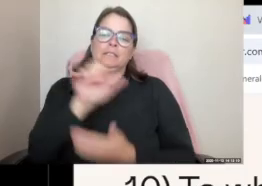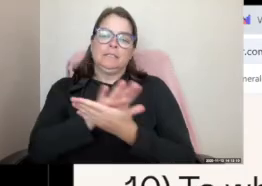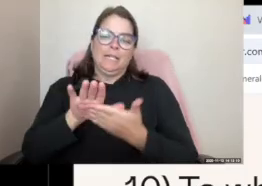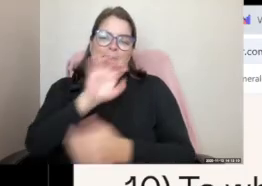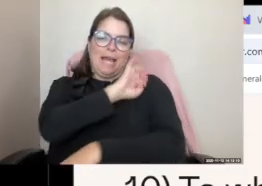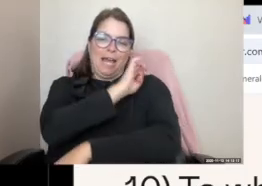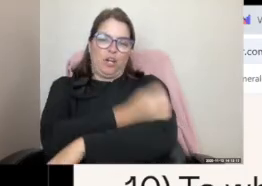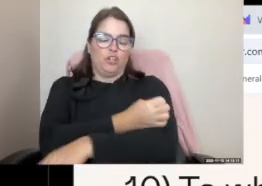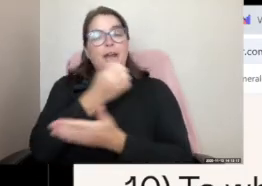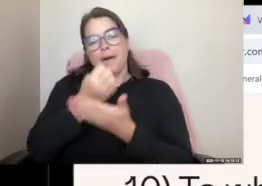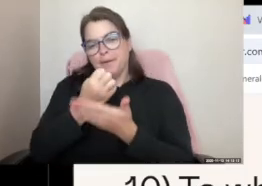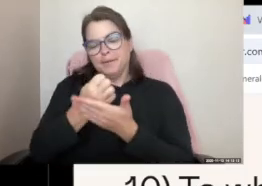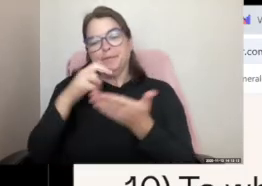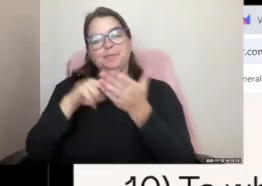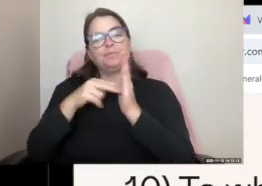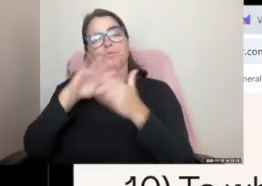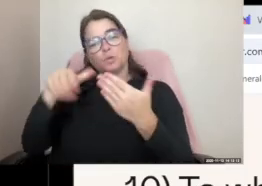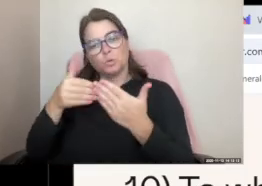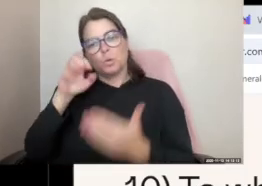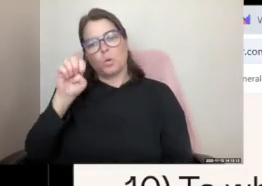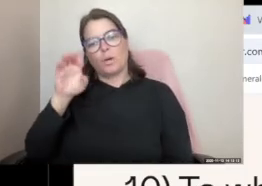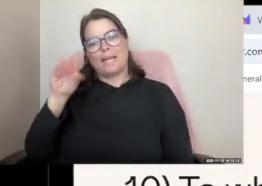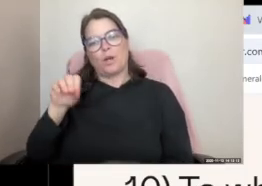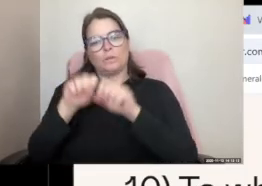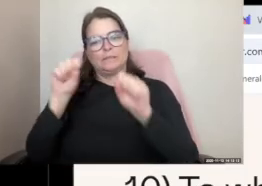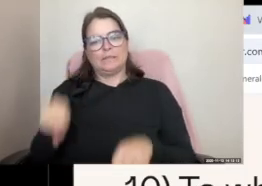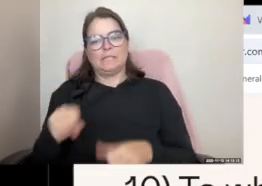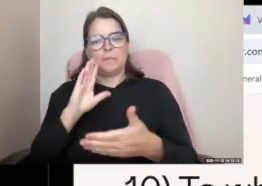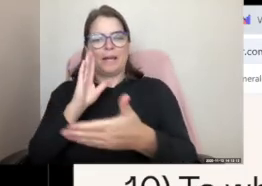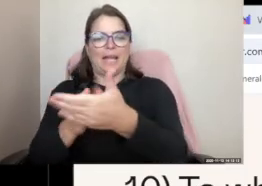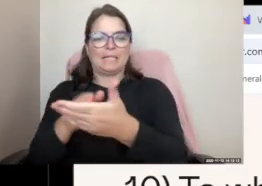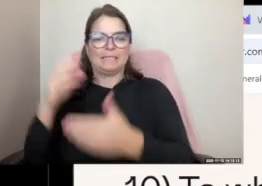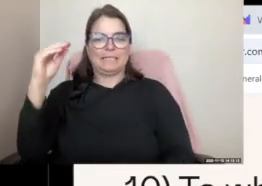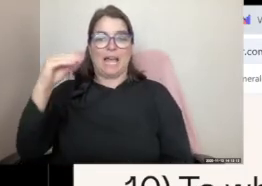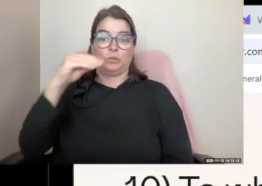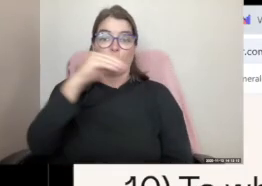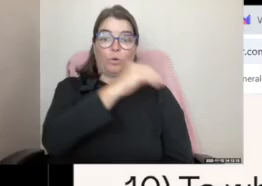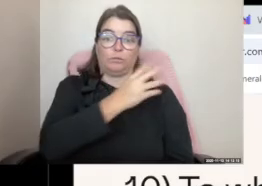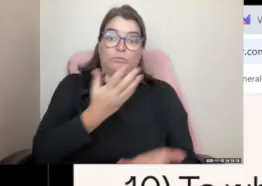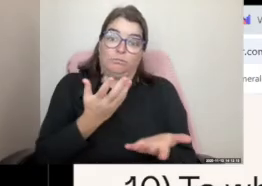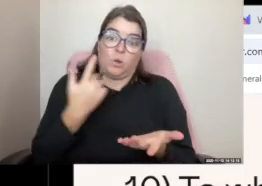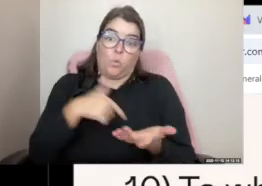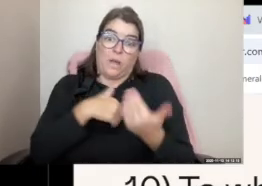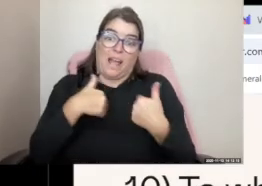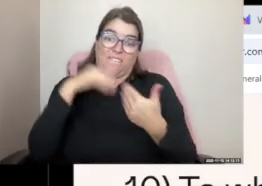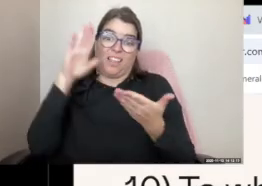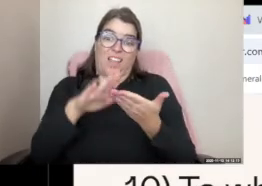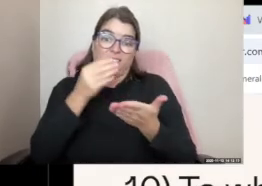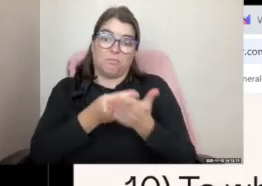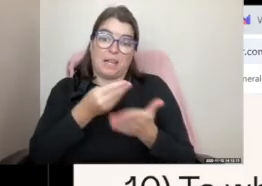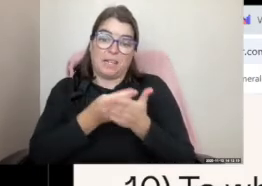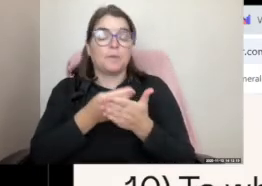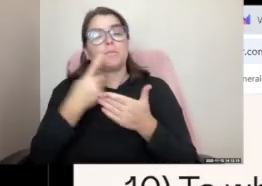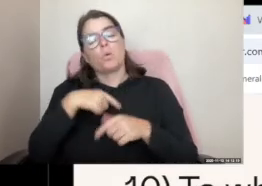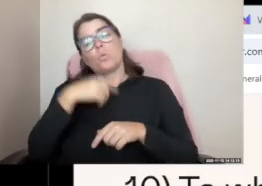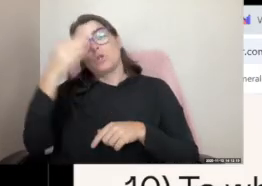and the OEMs who are working together to deliver for an entire community. It's not about one of us, it's about all of us. It is